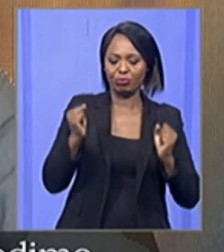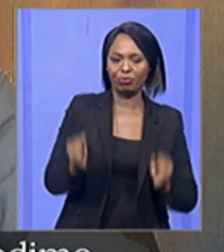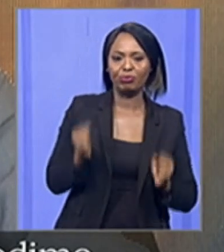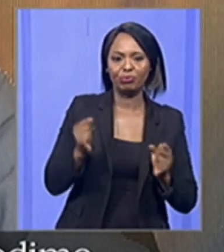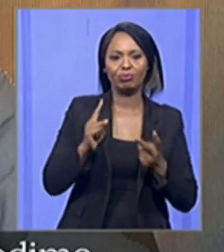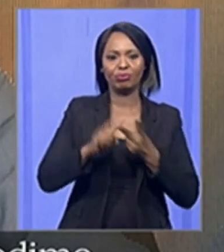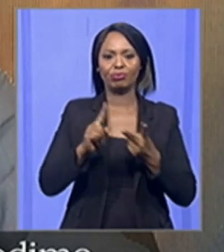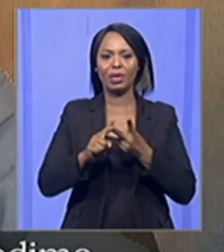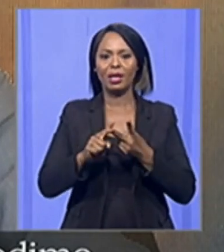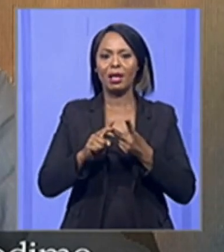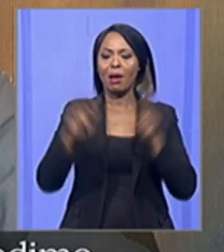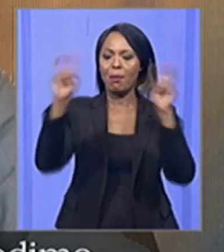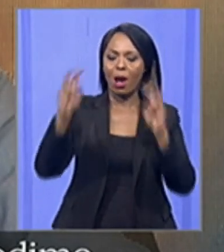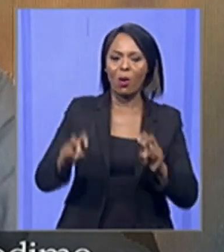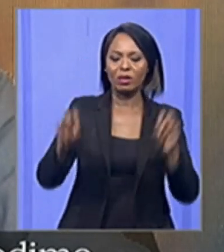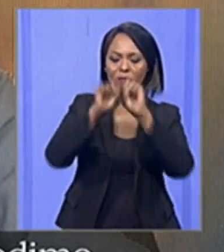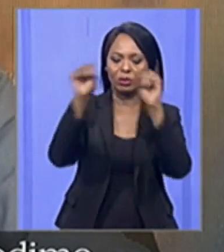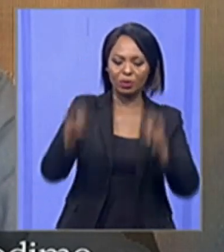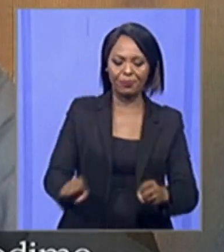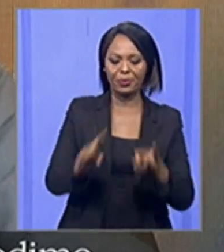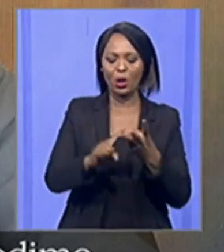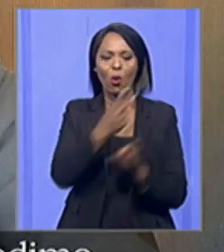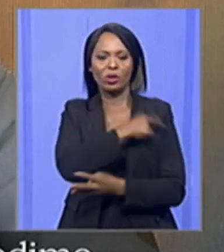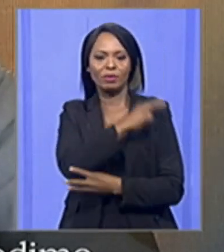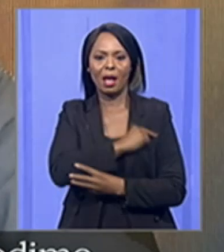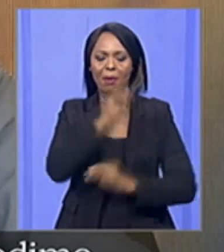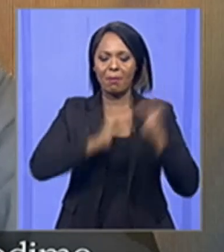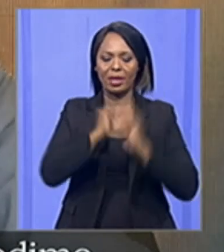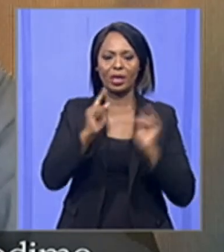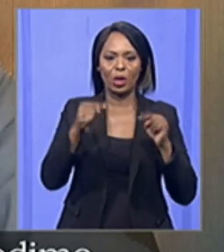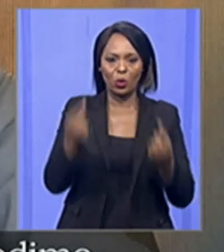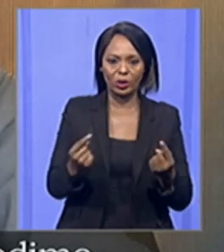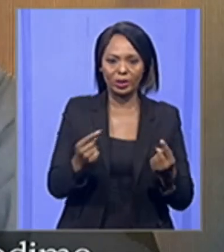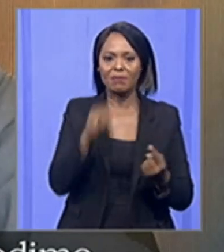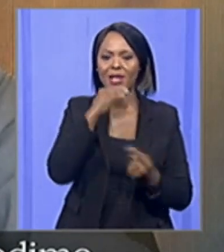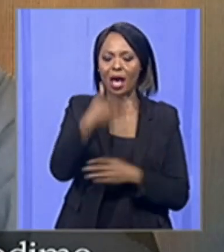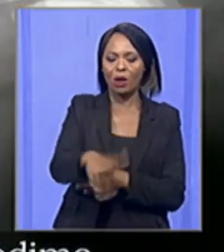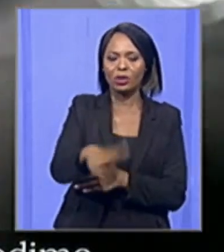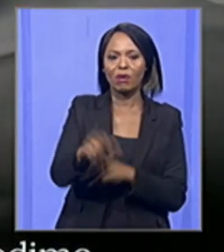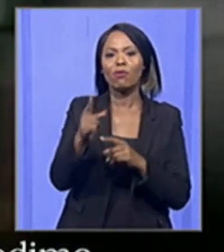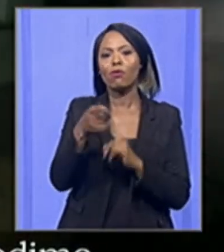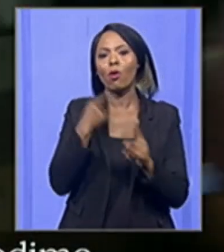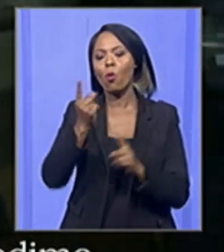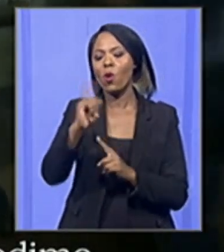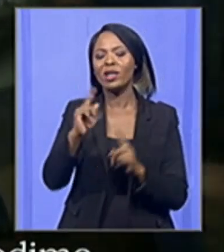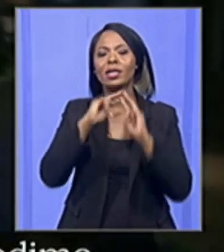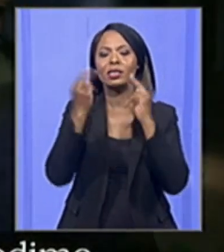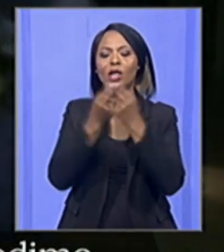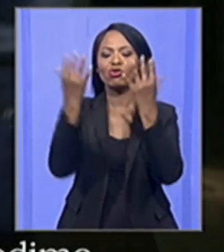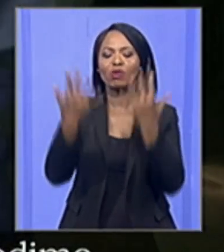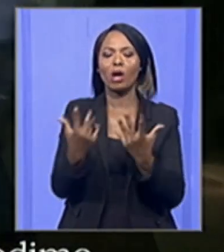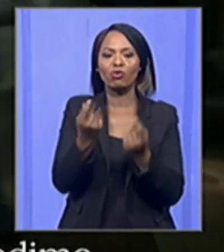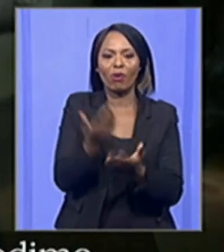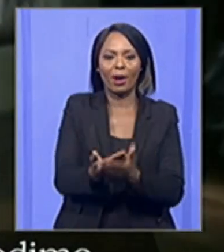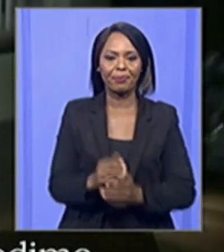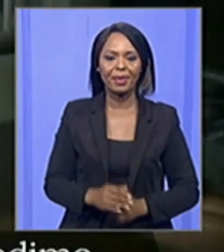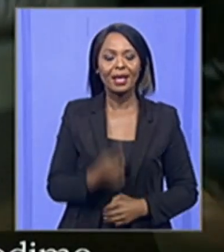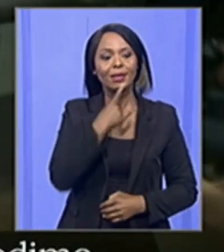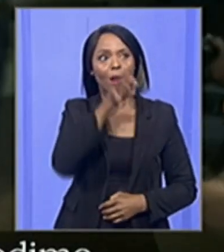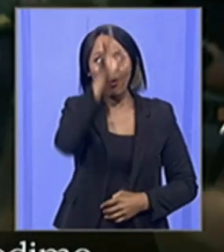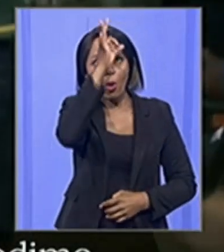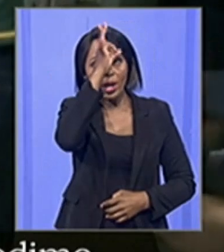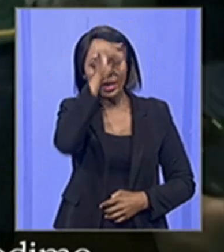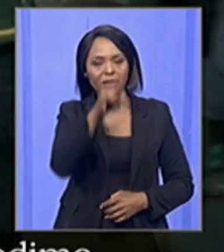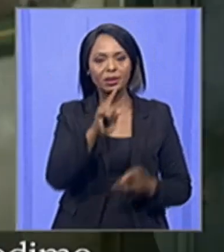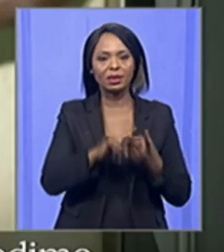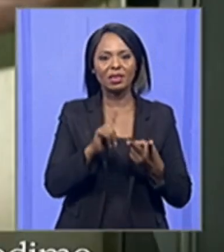can't build hospitals. So that is outside of what National Treasury can do. Godongwane o re maphodisa le makala a phetagatšo